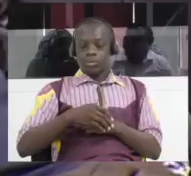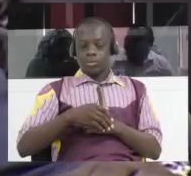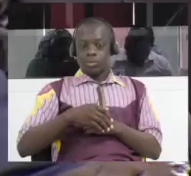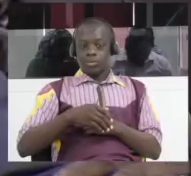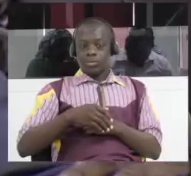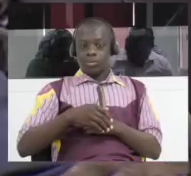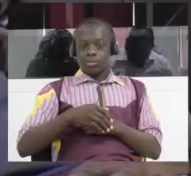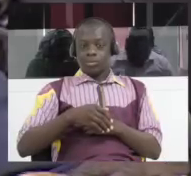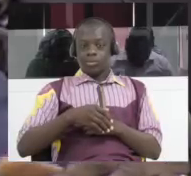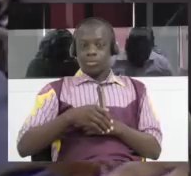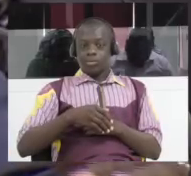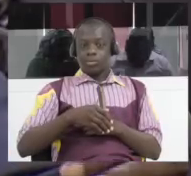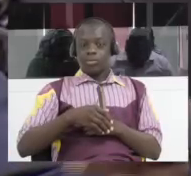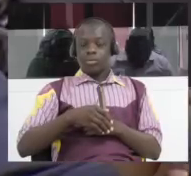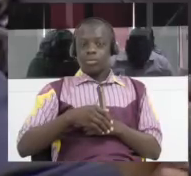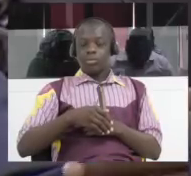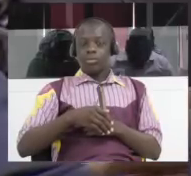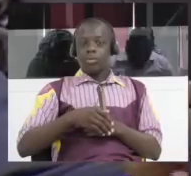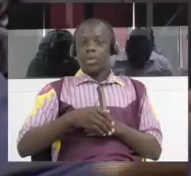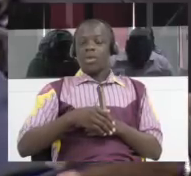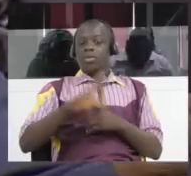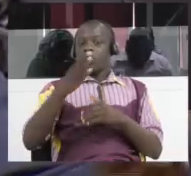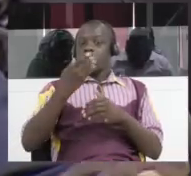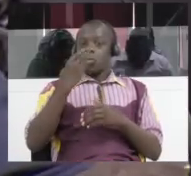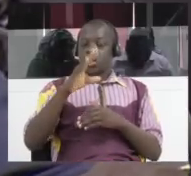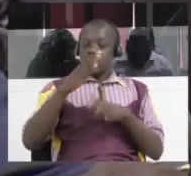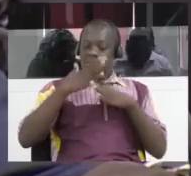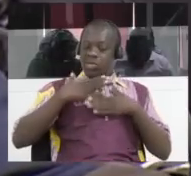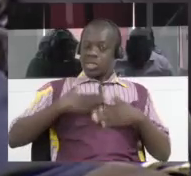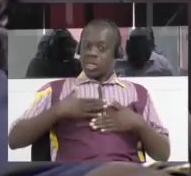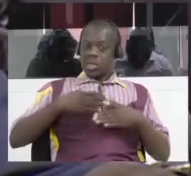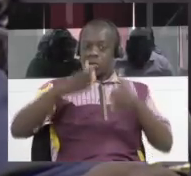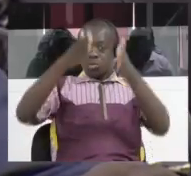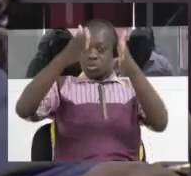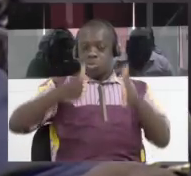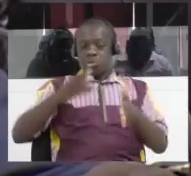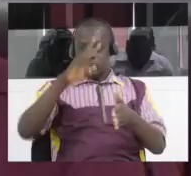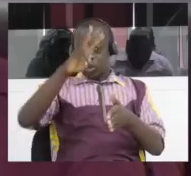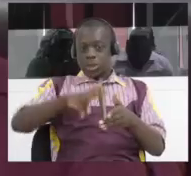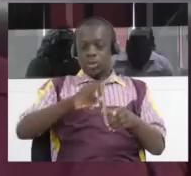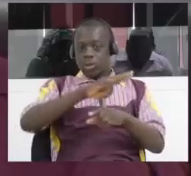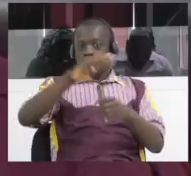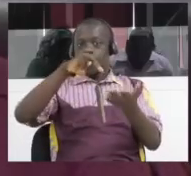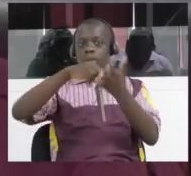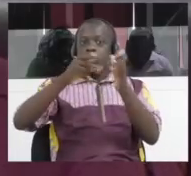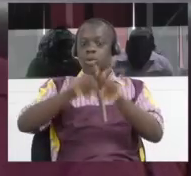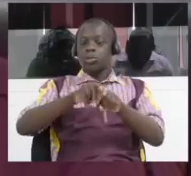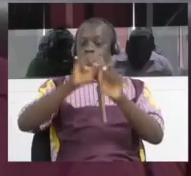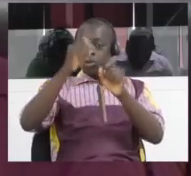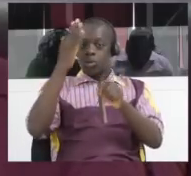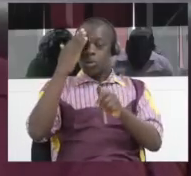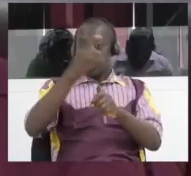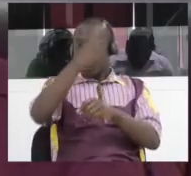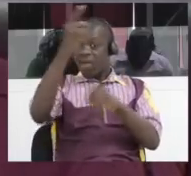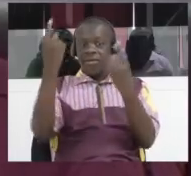But physical presence does not necessarily mean that you are aware of everything that is